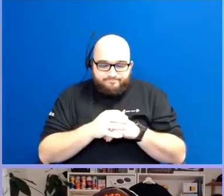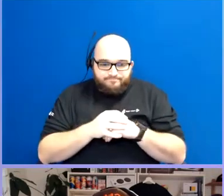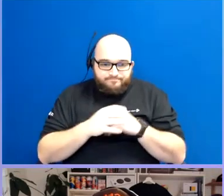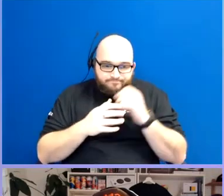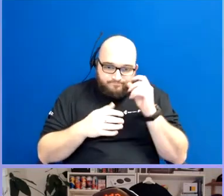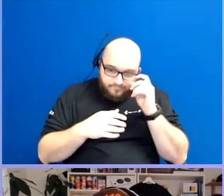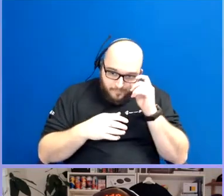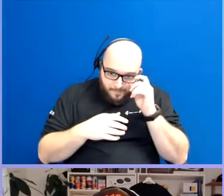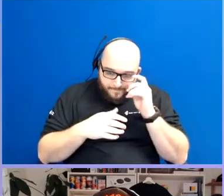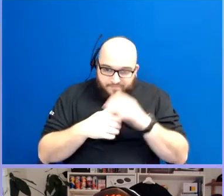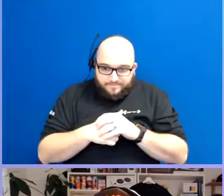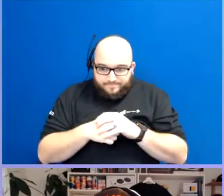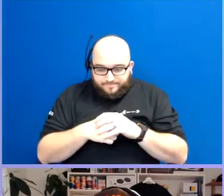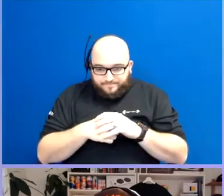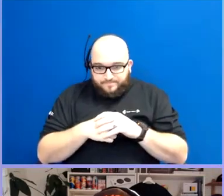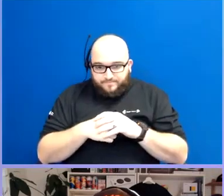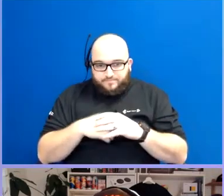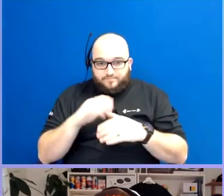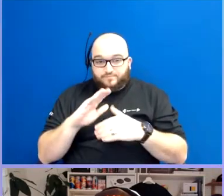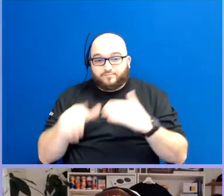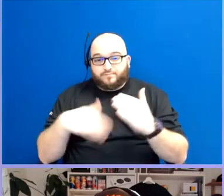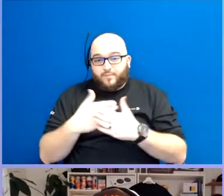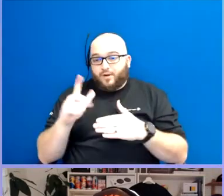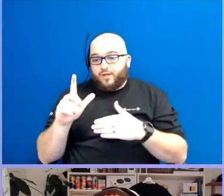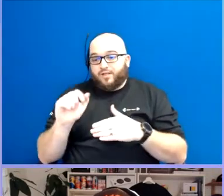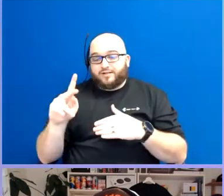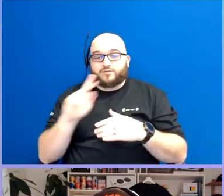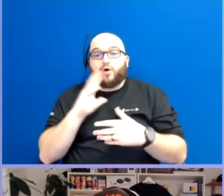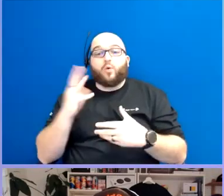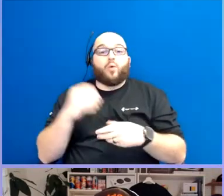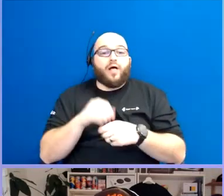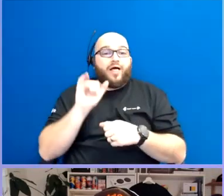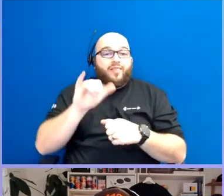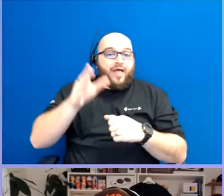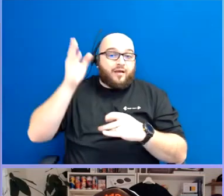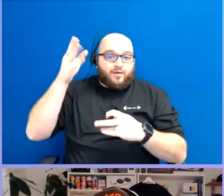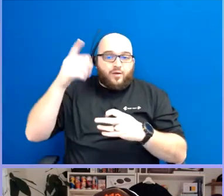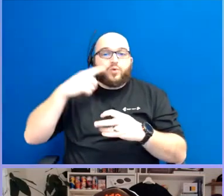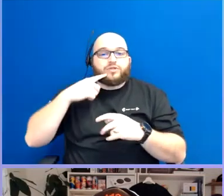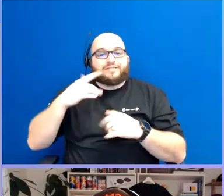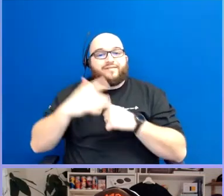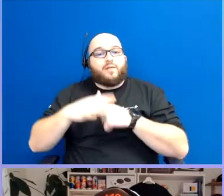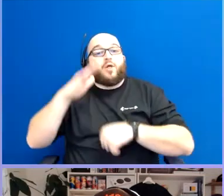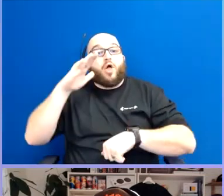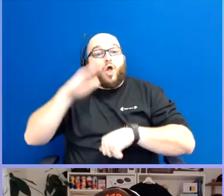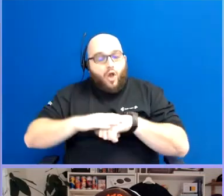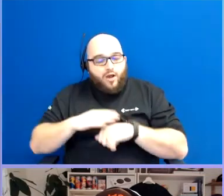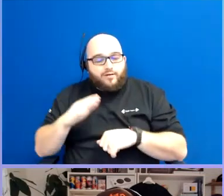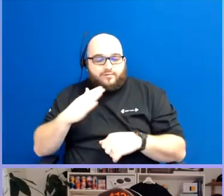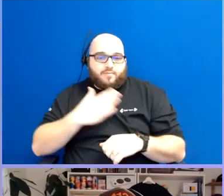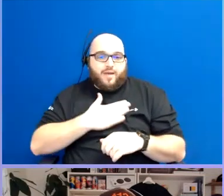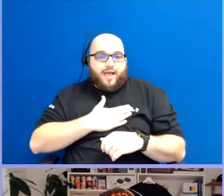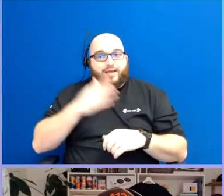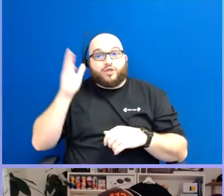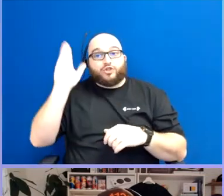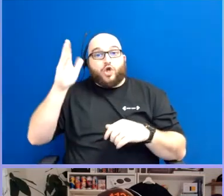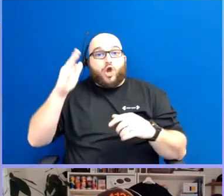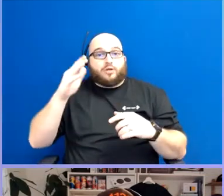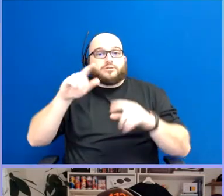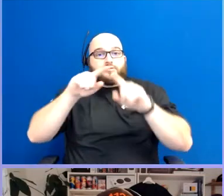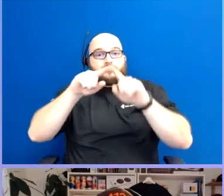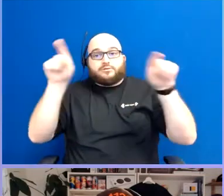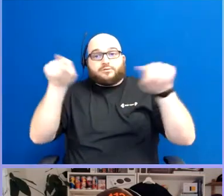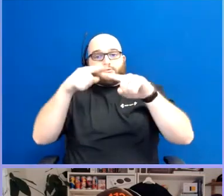And all of these links are in the presentation, which is on the page of my talk as well.